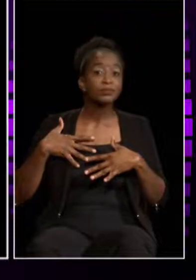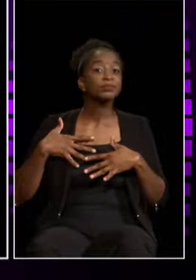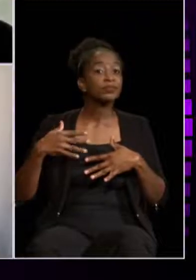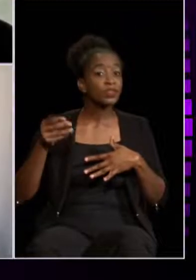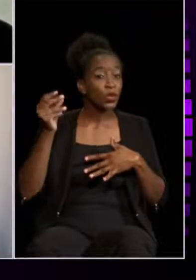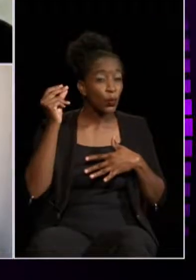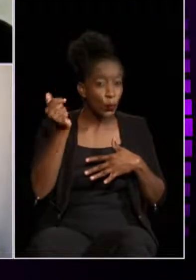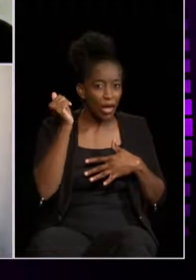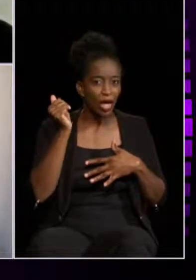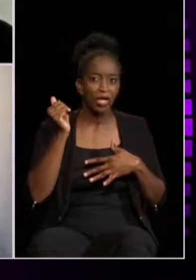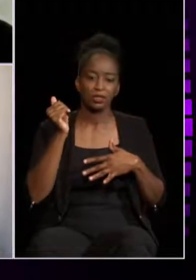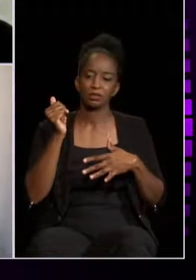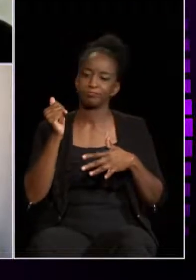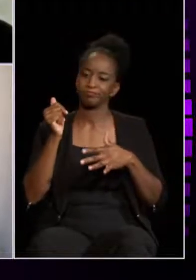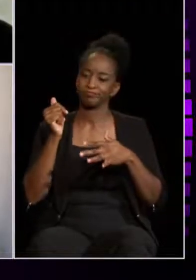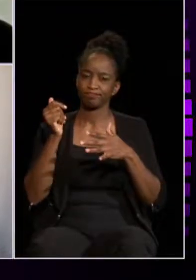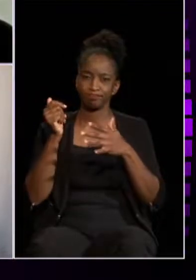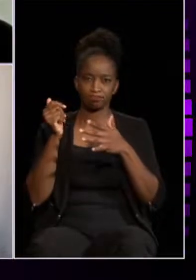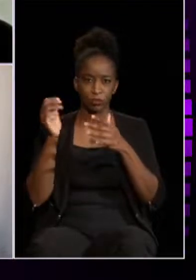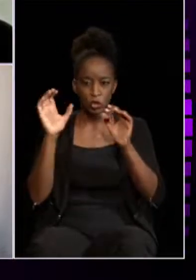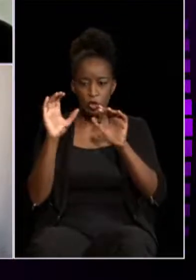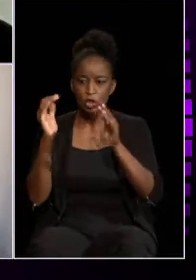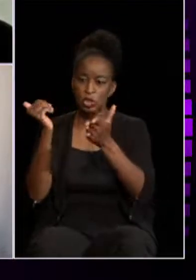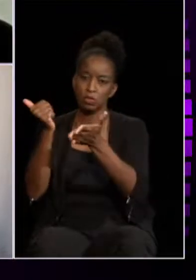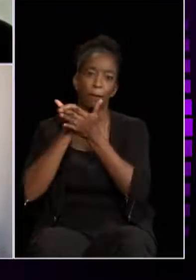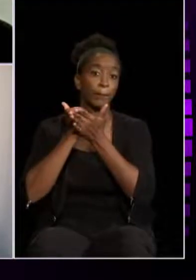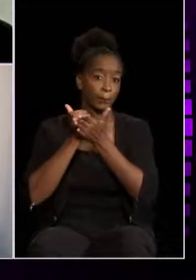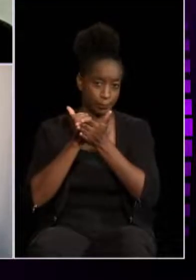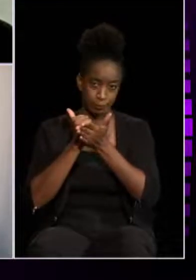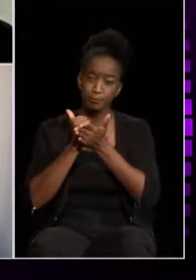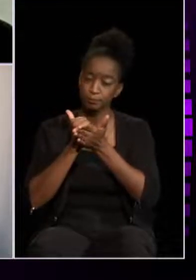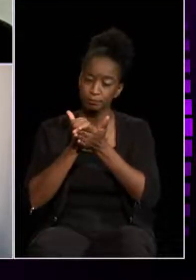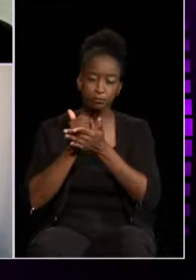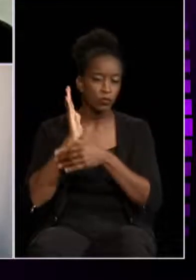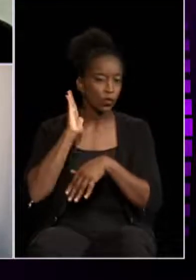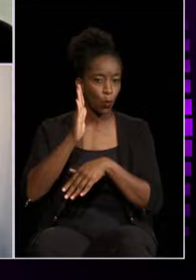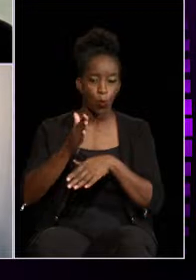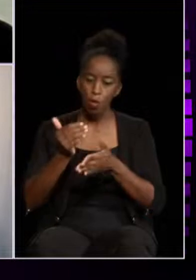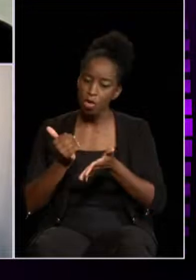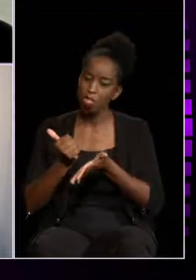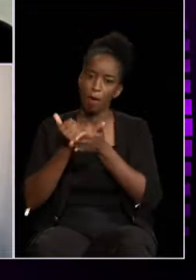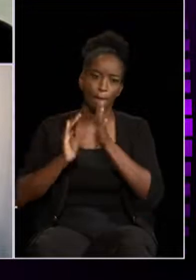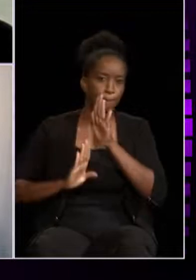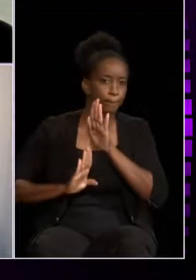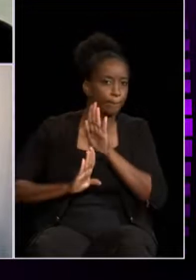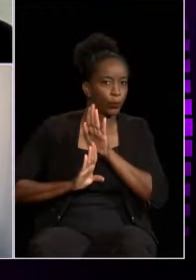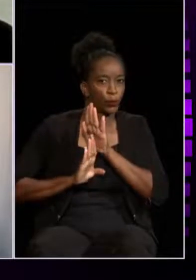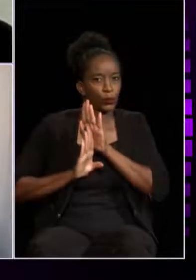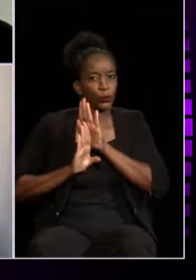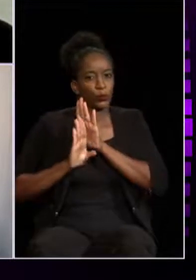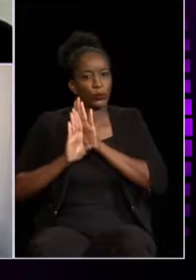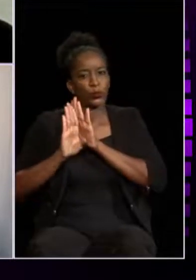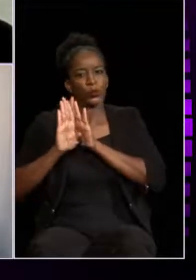It can go a very long way. Thank you so much, Tashira. And Marissa, Any final words?